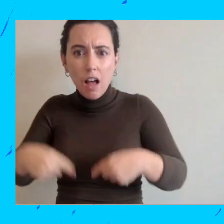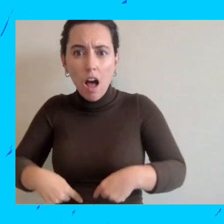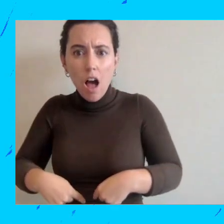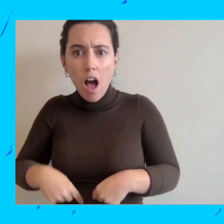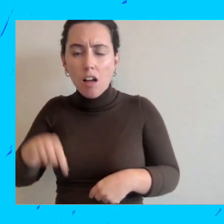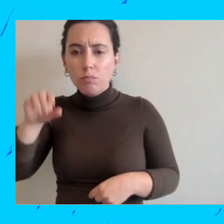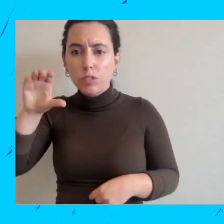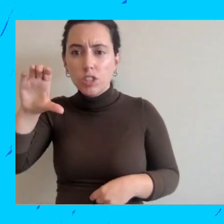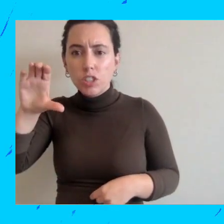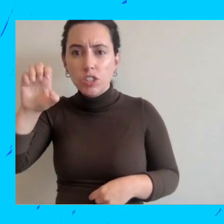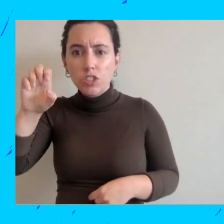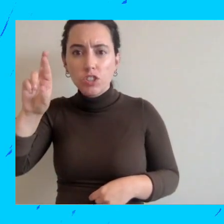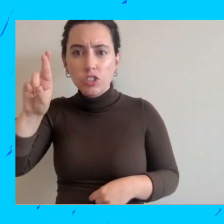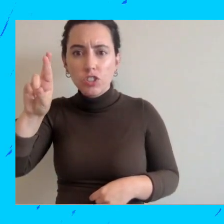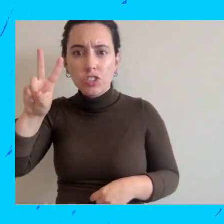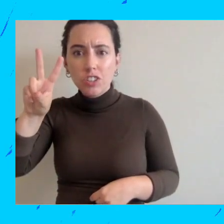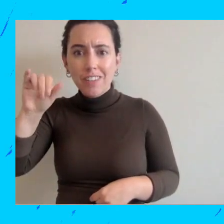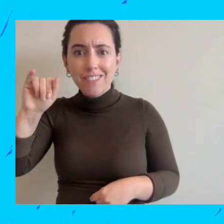vaccine.